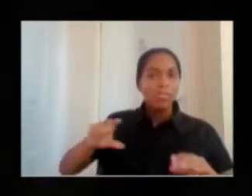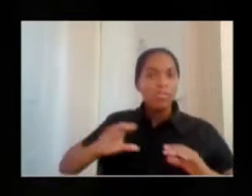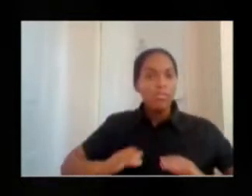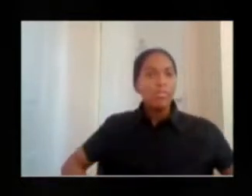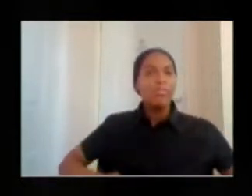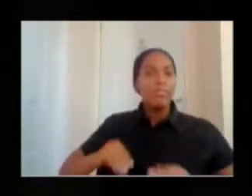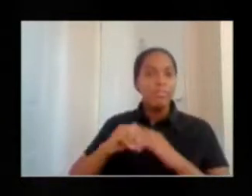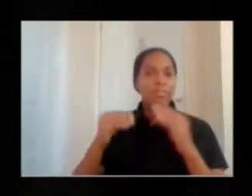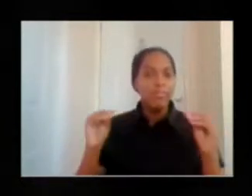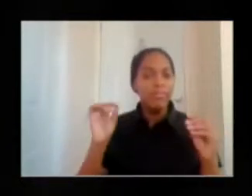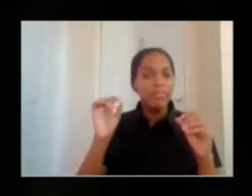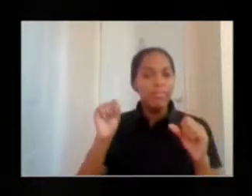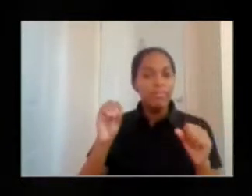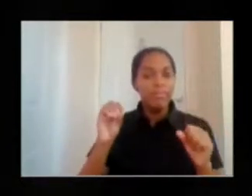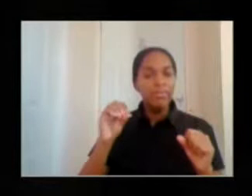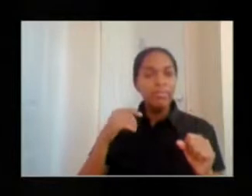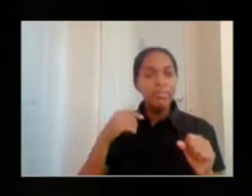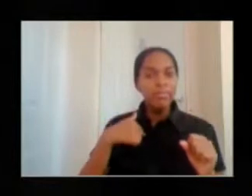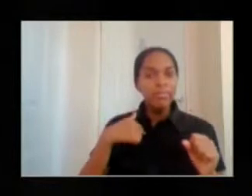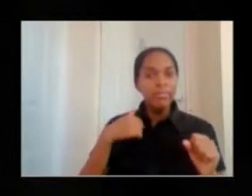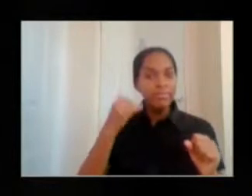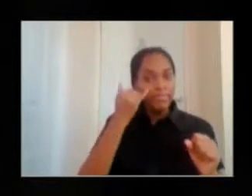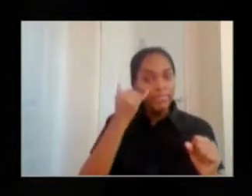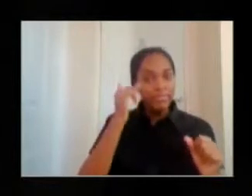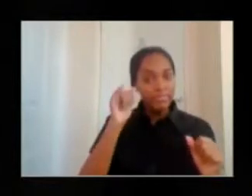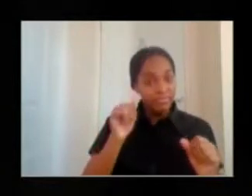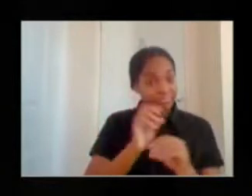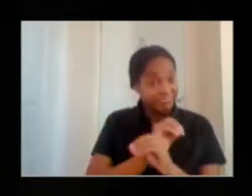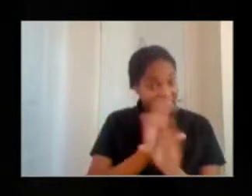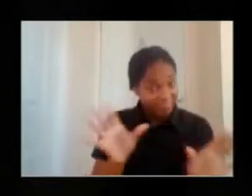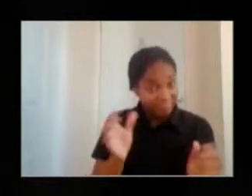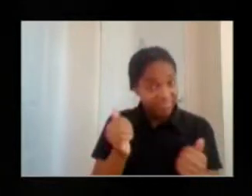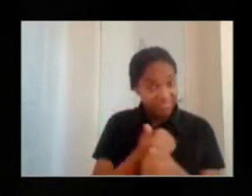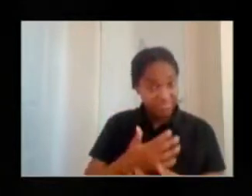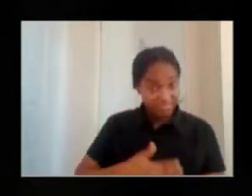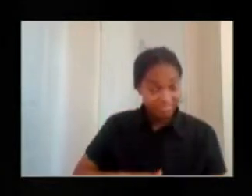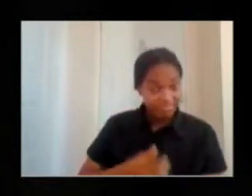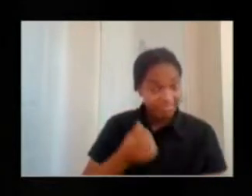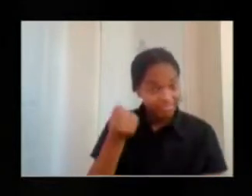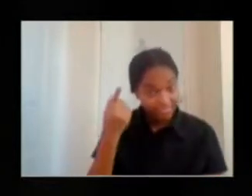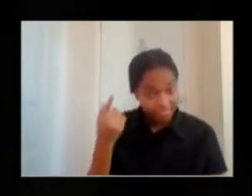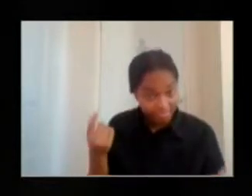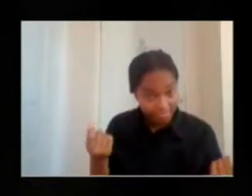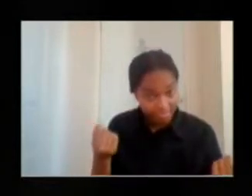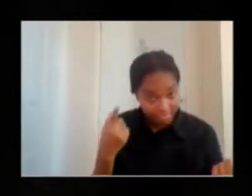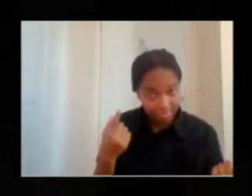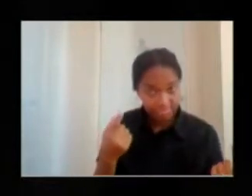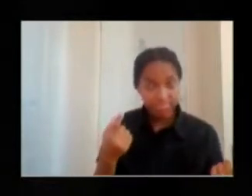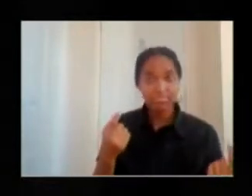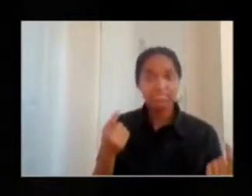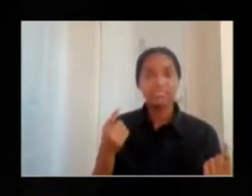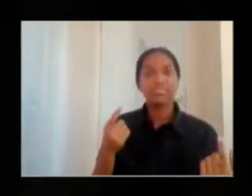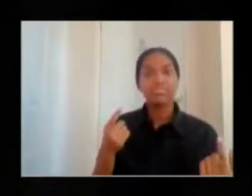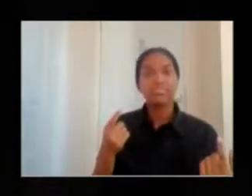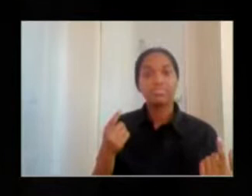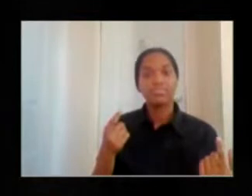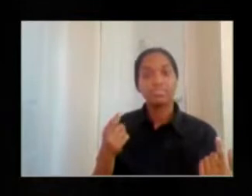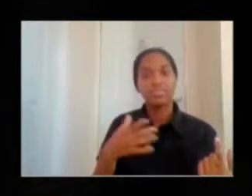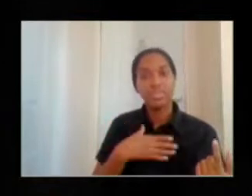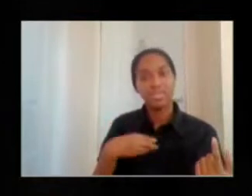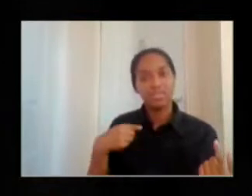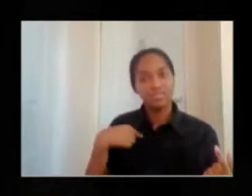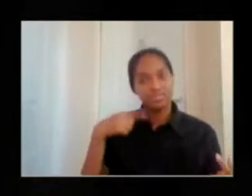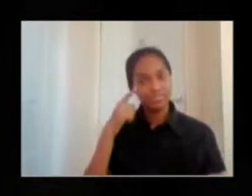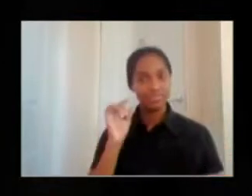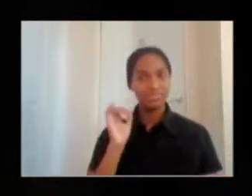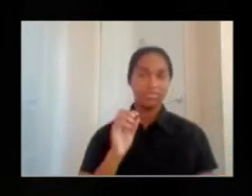Yep. So then I think if that is very clear and then everybody understand, it's a kind of important feature, then I think we will be